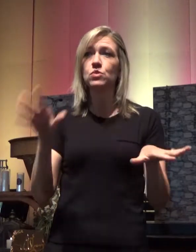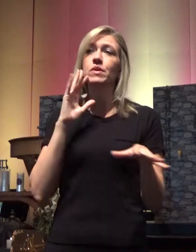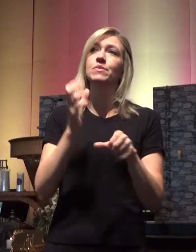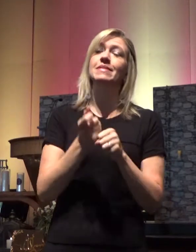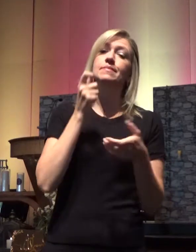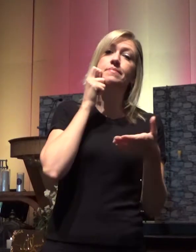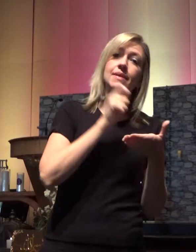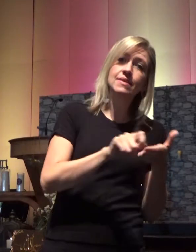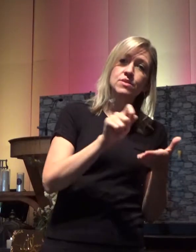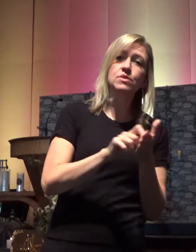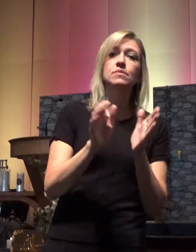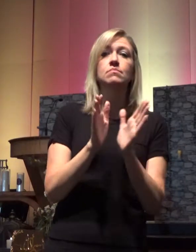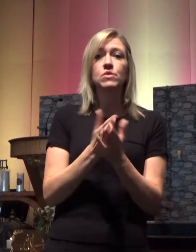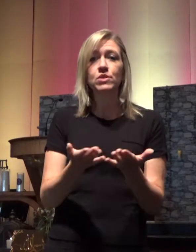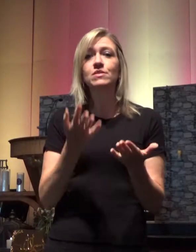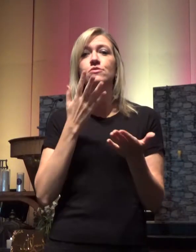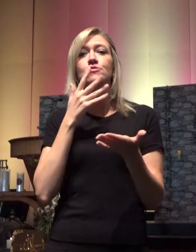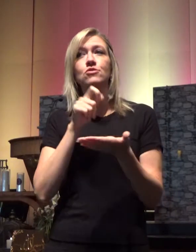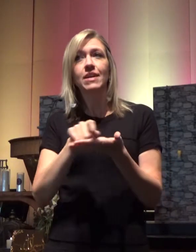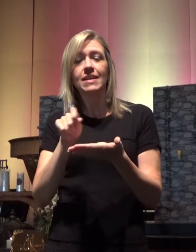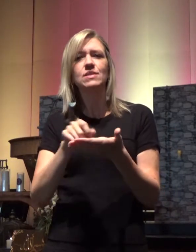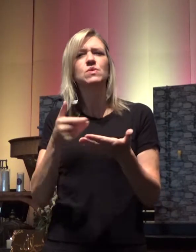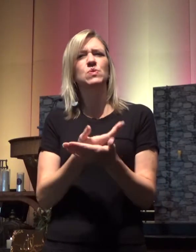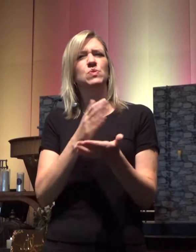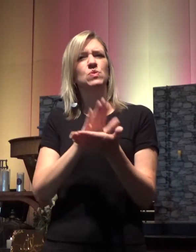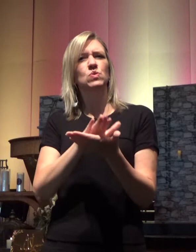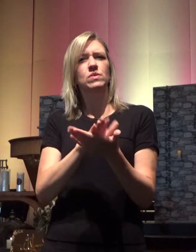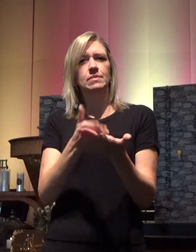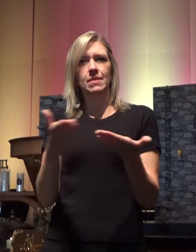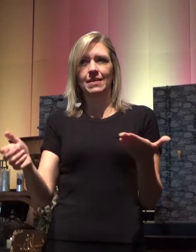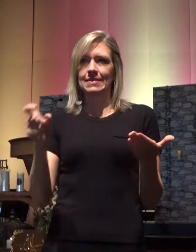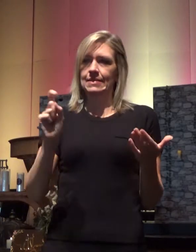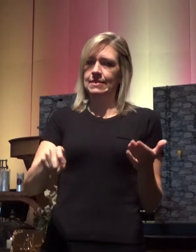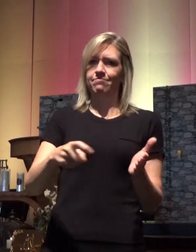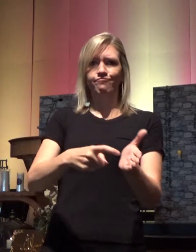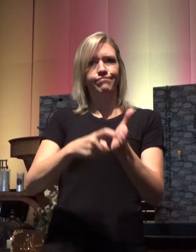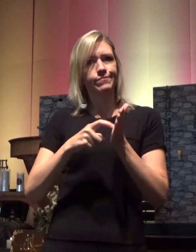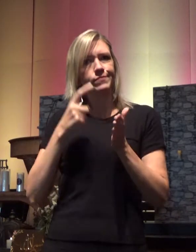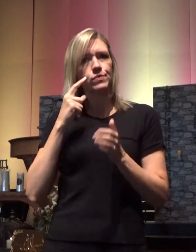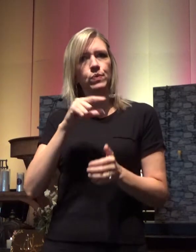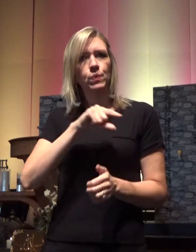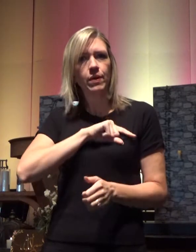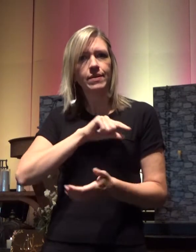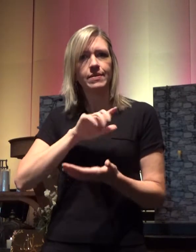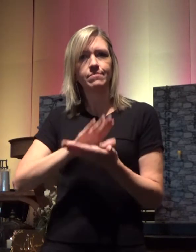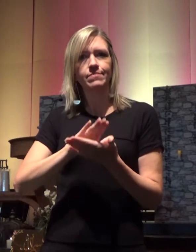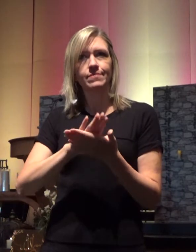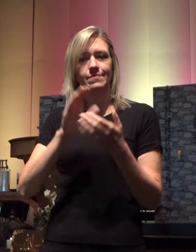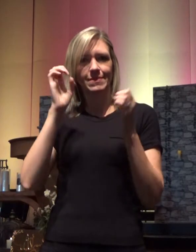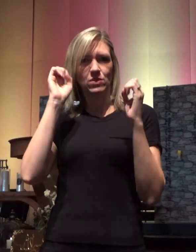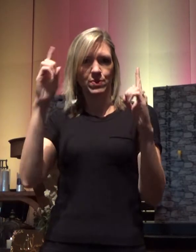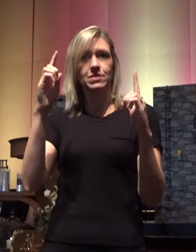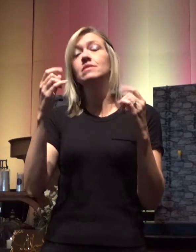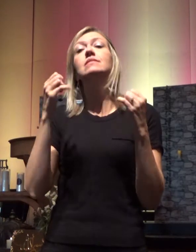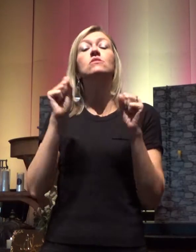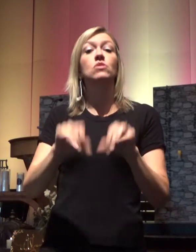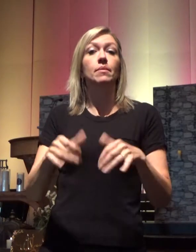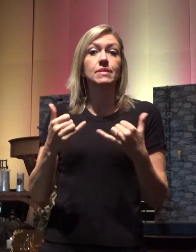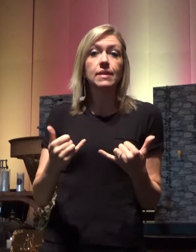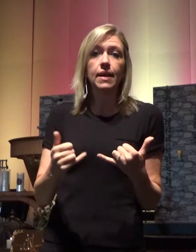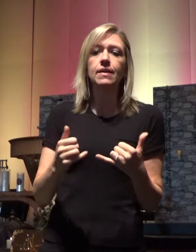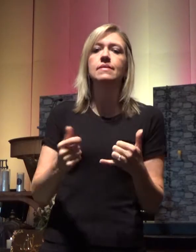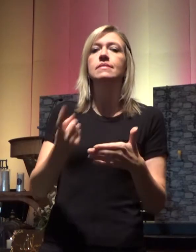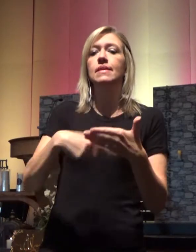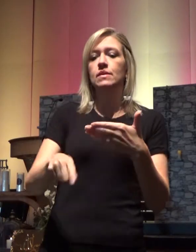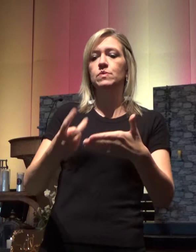books, crayons, brand new school supplies that are needed for quality education. Drop off supplies today and the next two